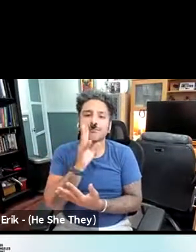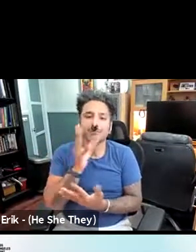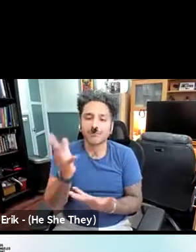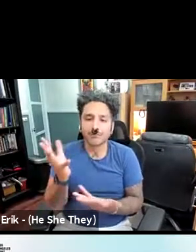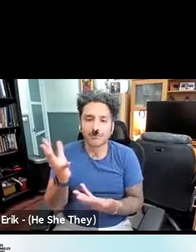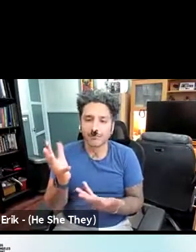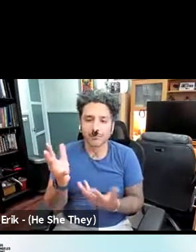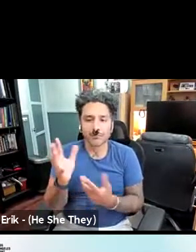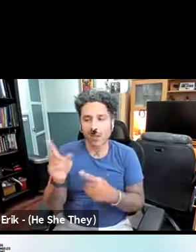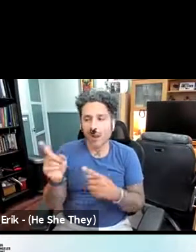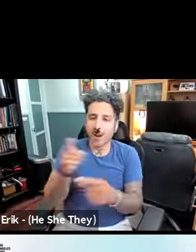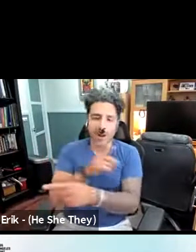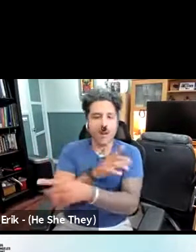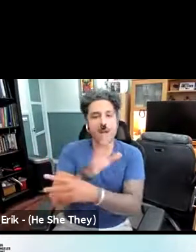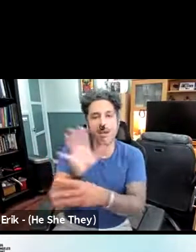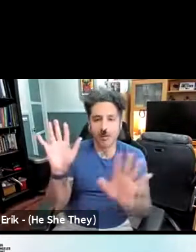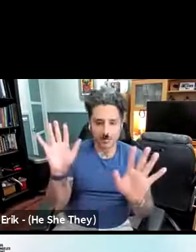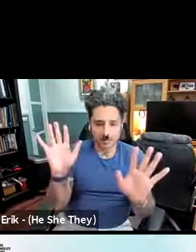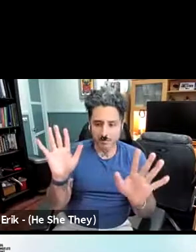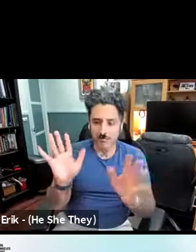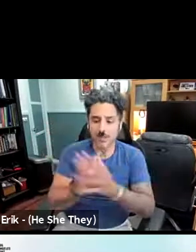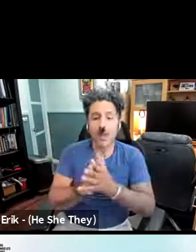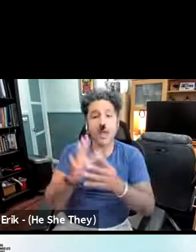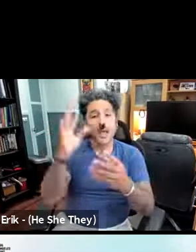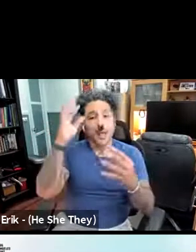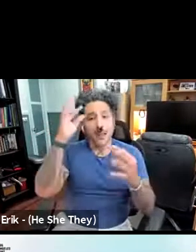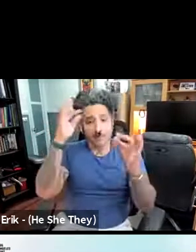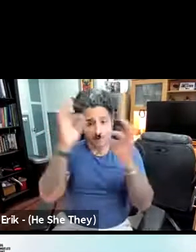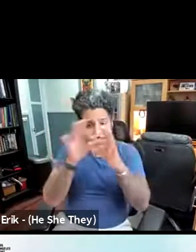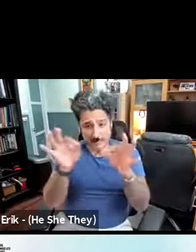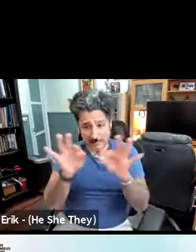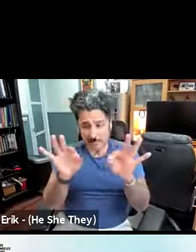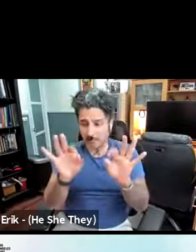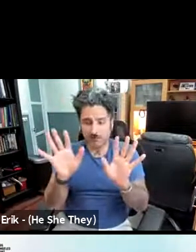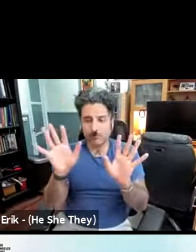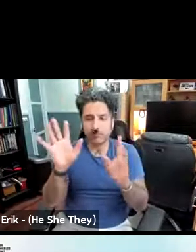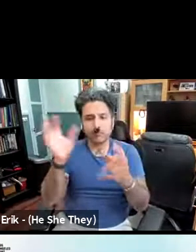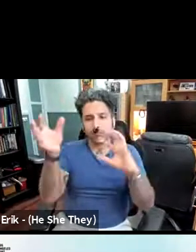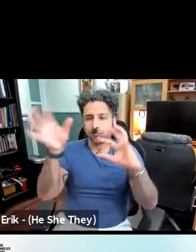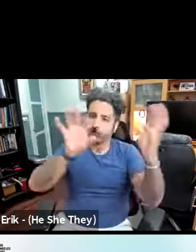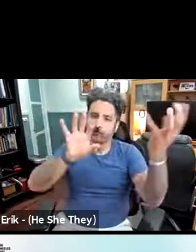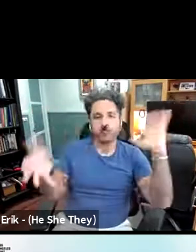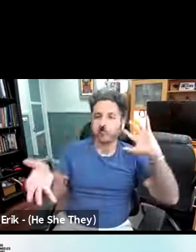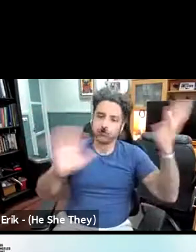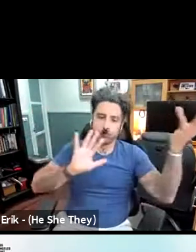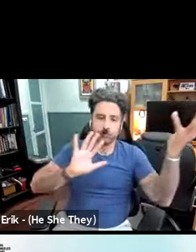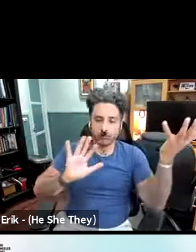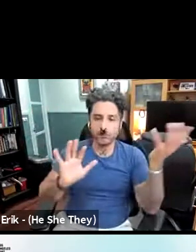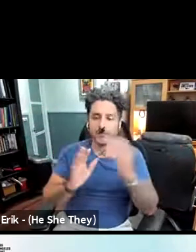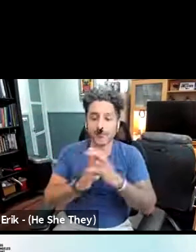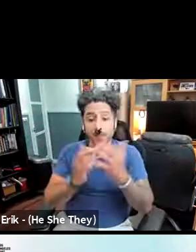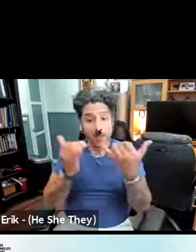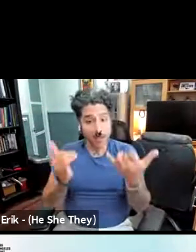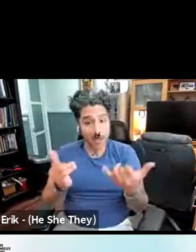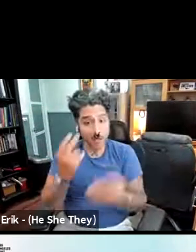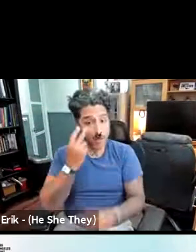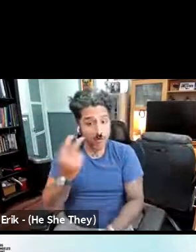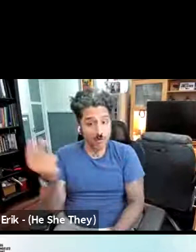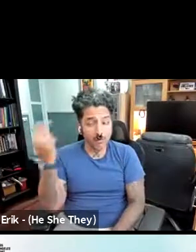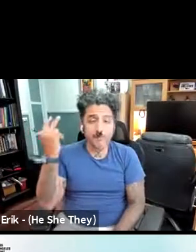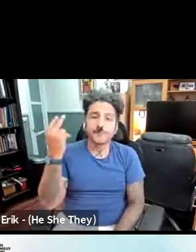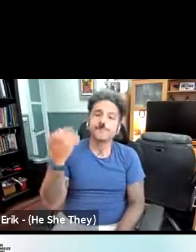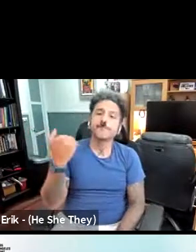appropriately or put sentences together in my head well. And now I think back on that